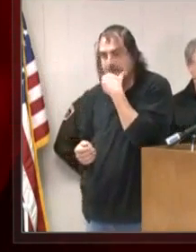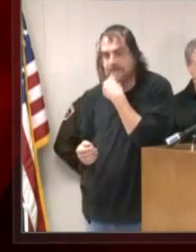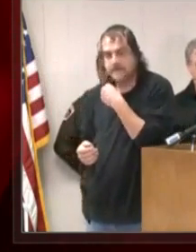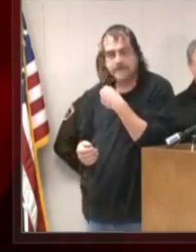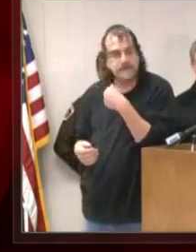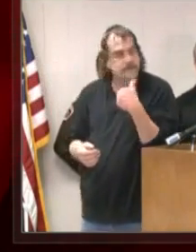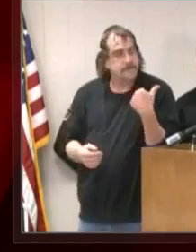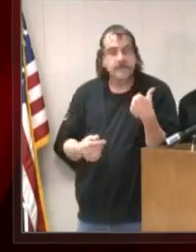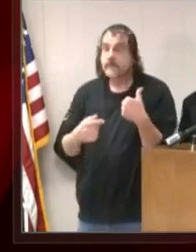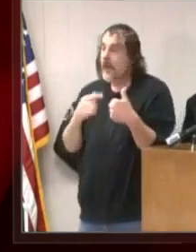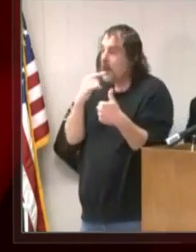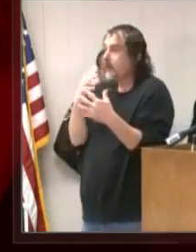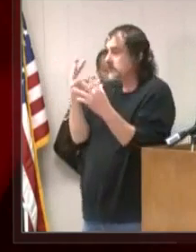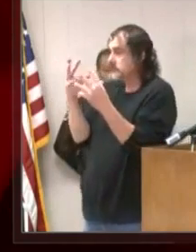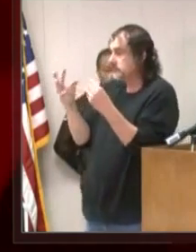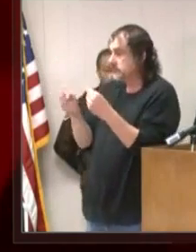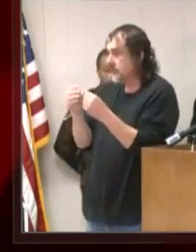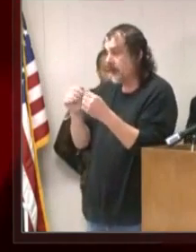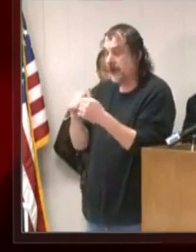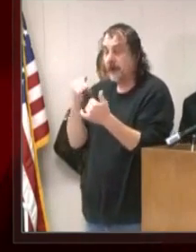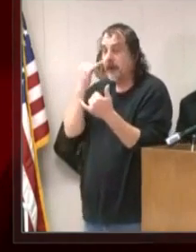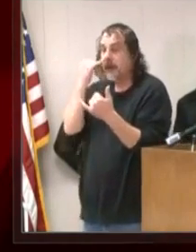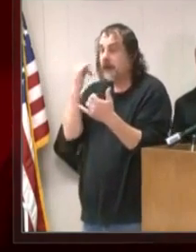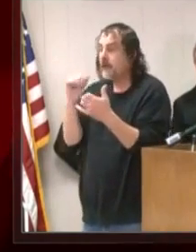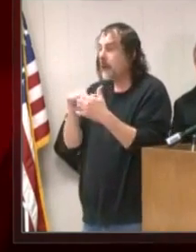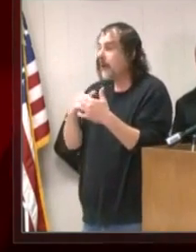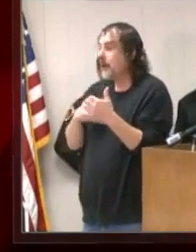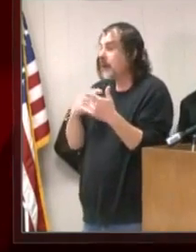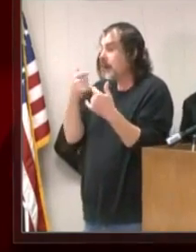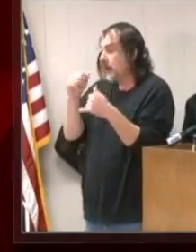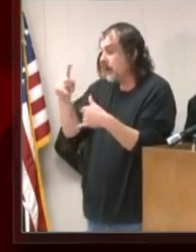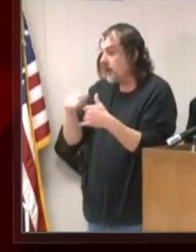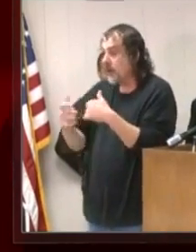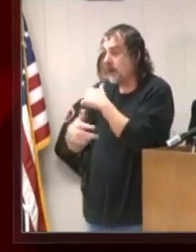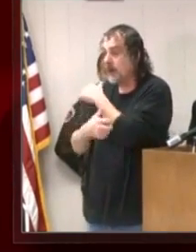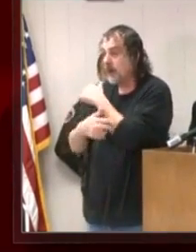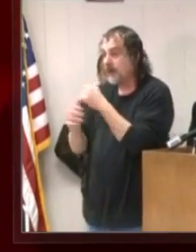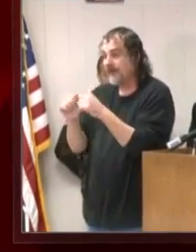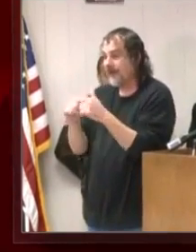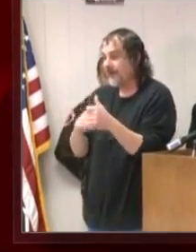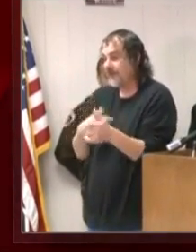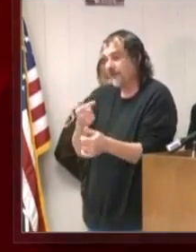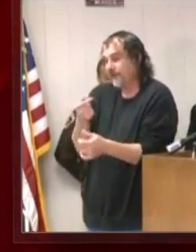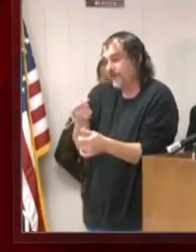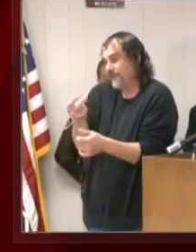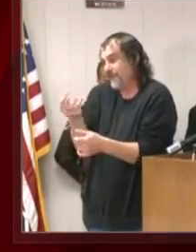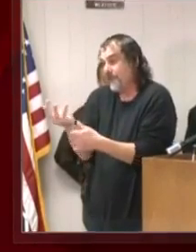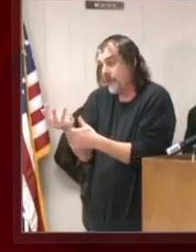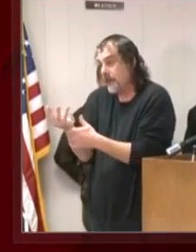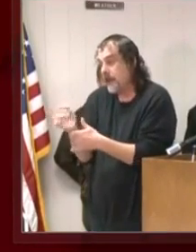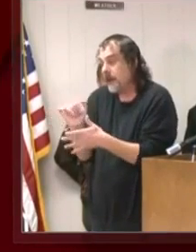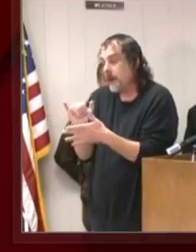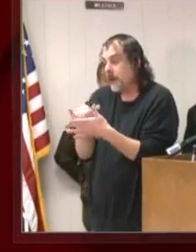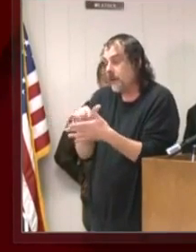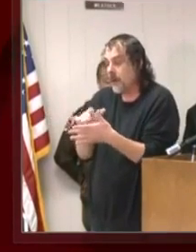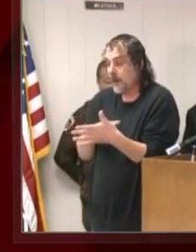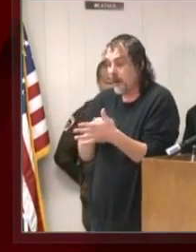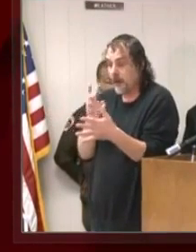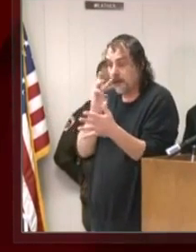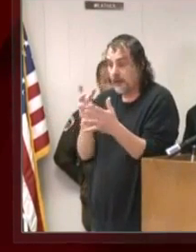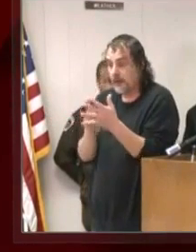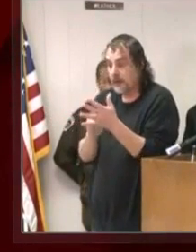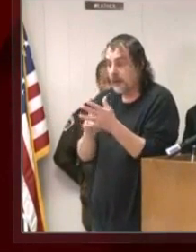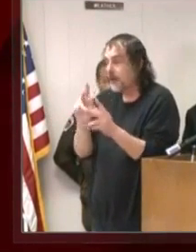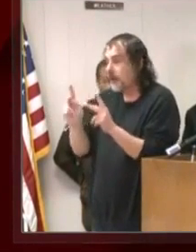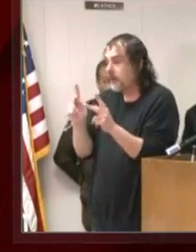I would just like to add that if there has been any occasion of looting, that it is isolated. And what I witnessed is